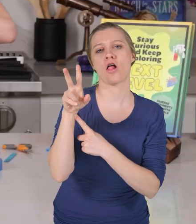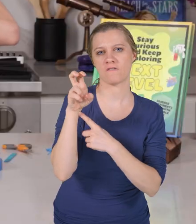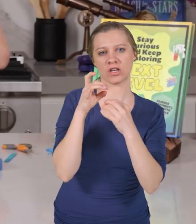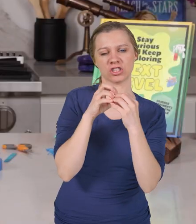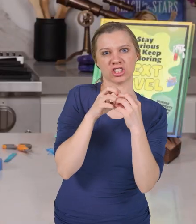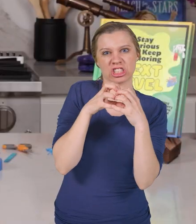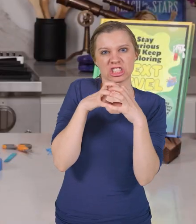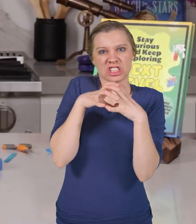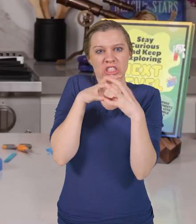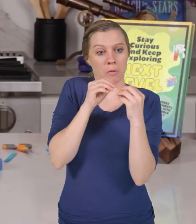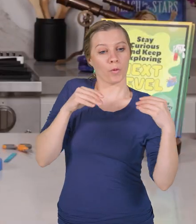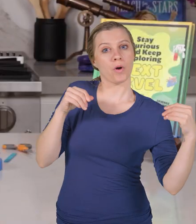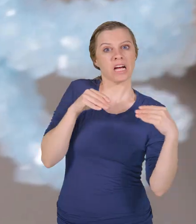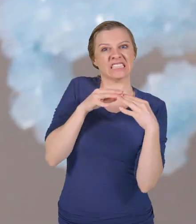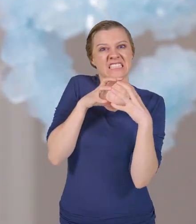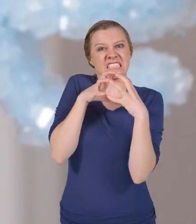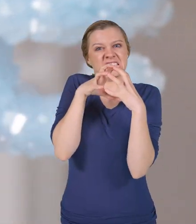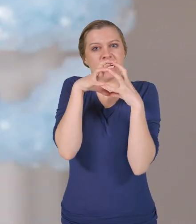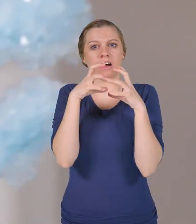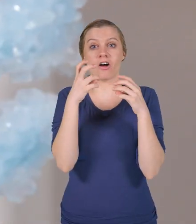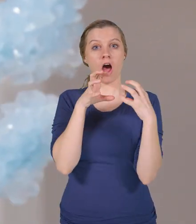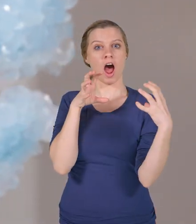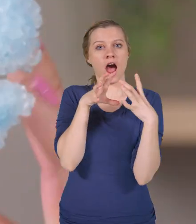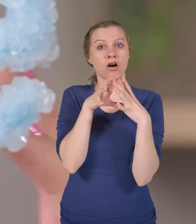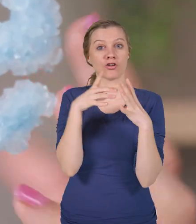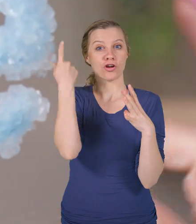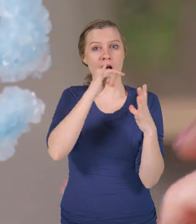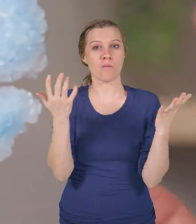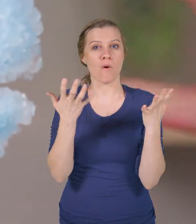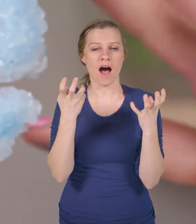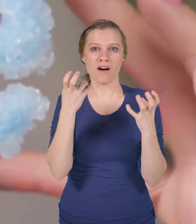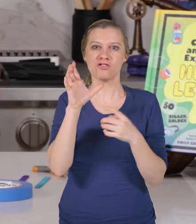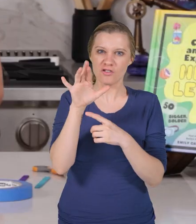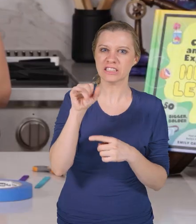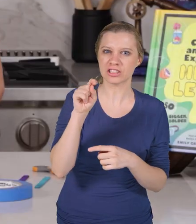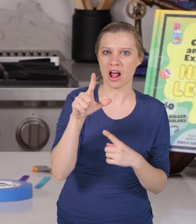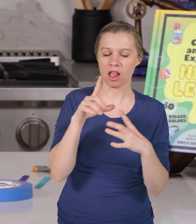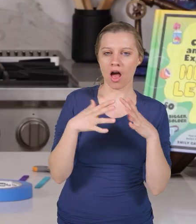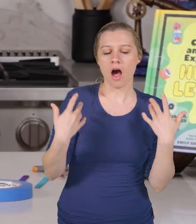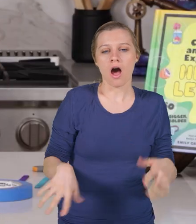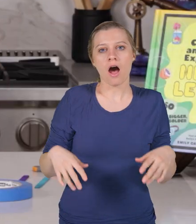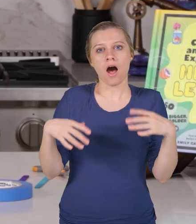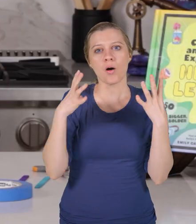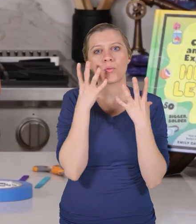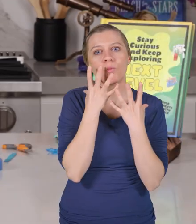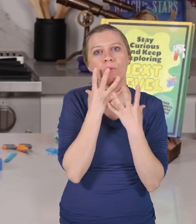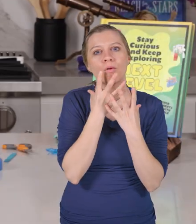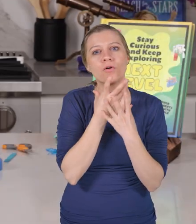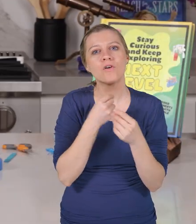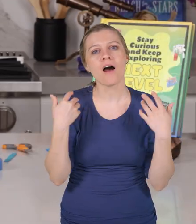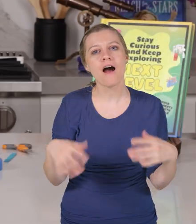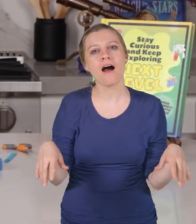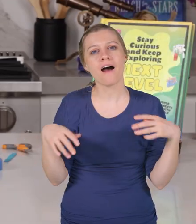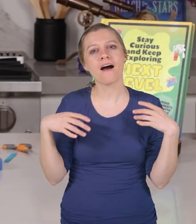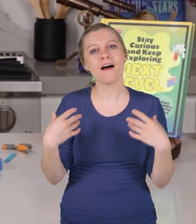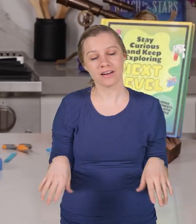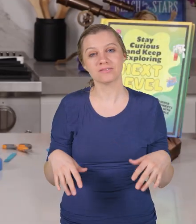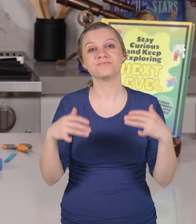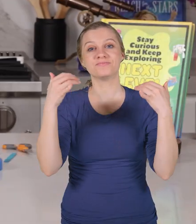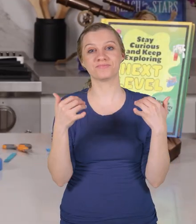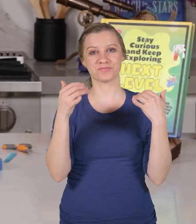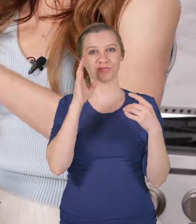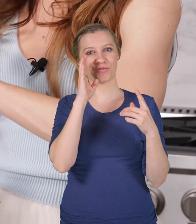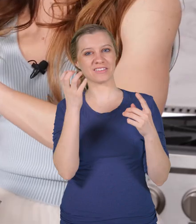and it undissolves as highly organized crystals. They become just so beautiful. So we're just going to give